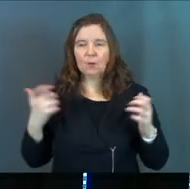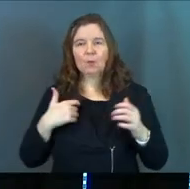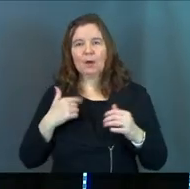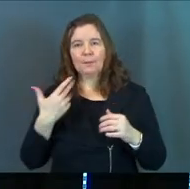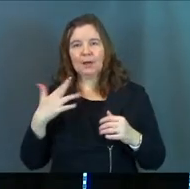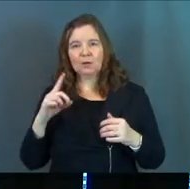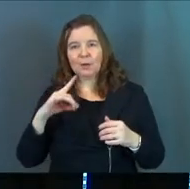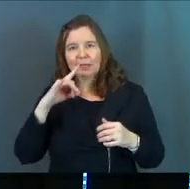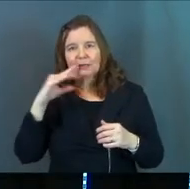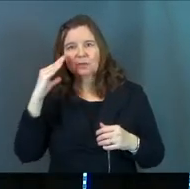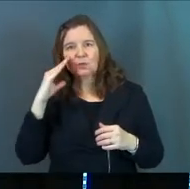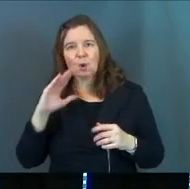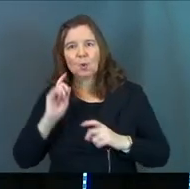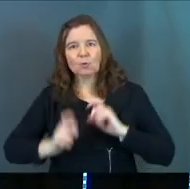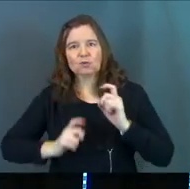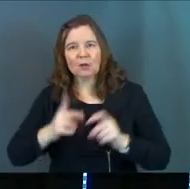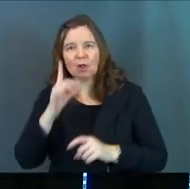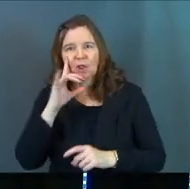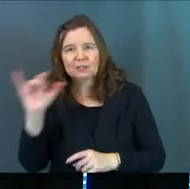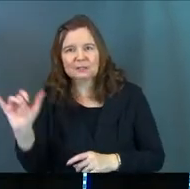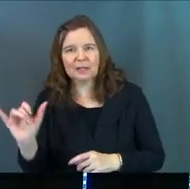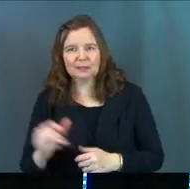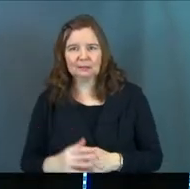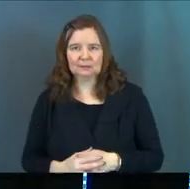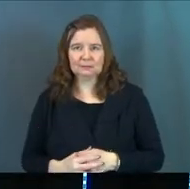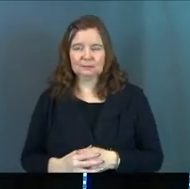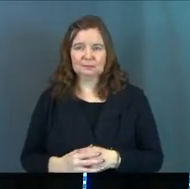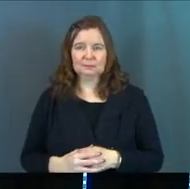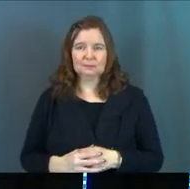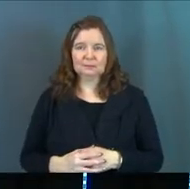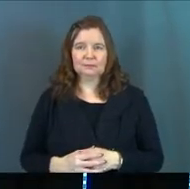my grandkids to know what generosity looks like.